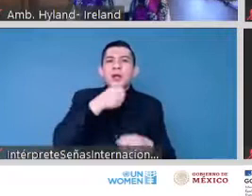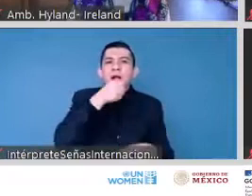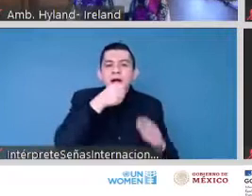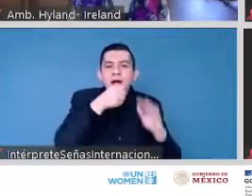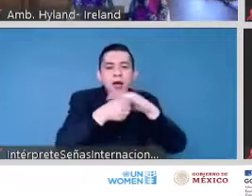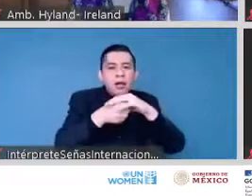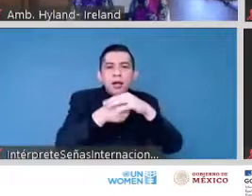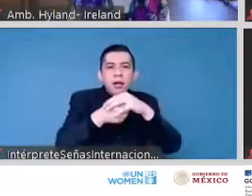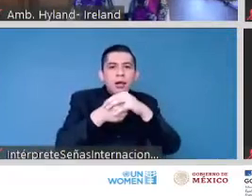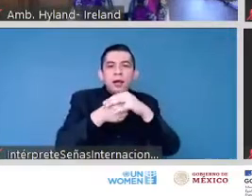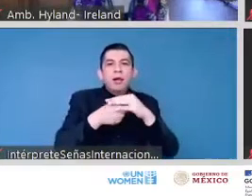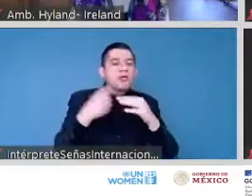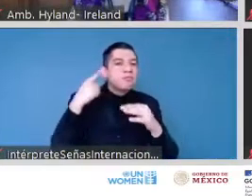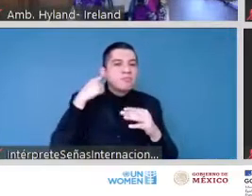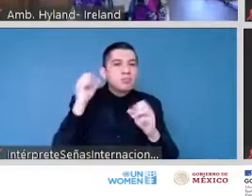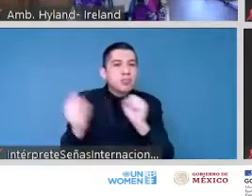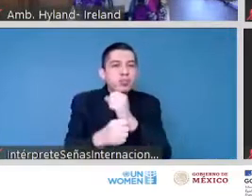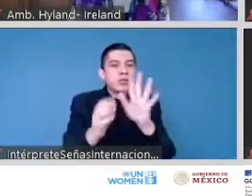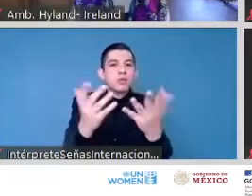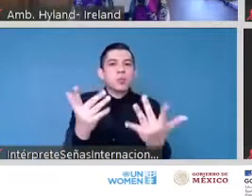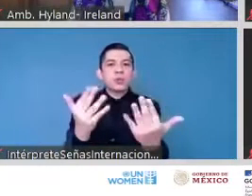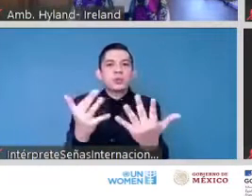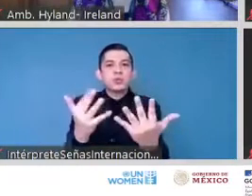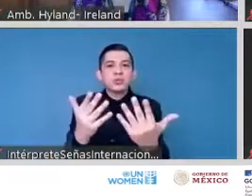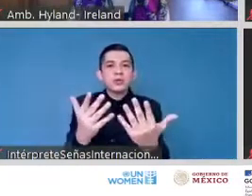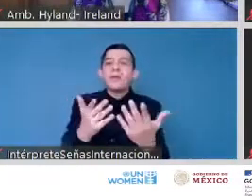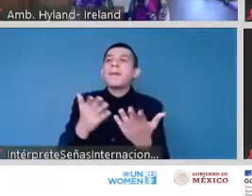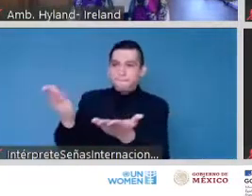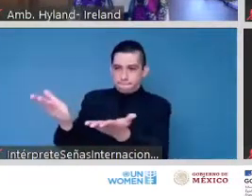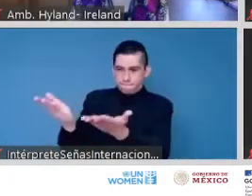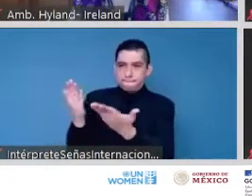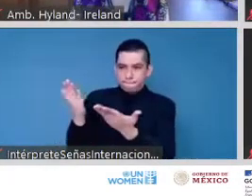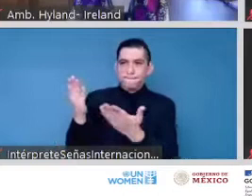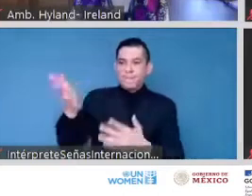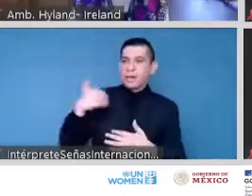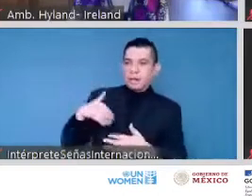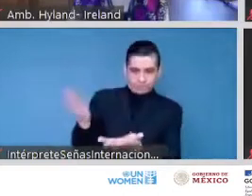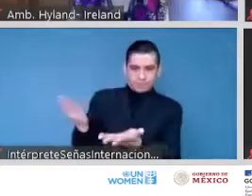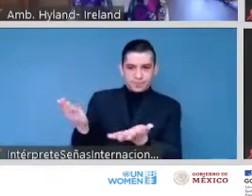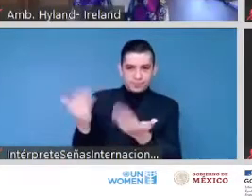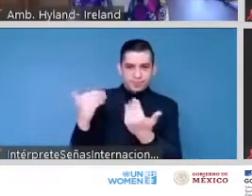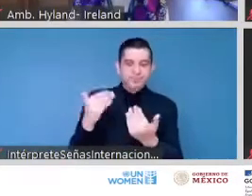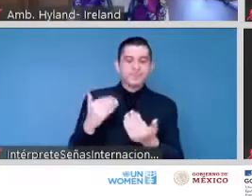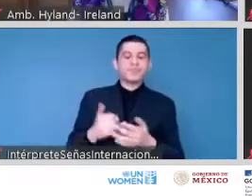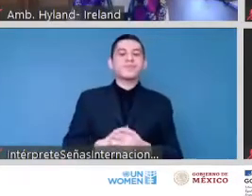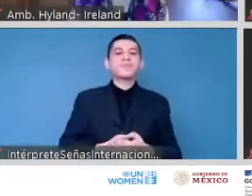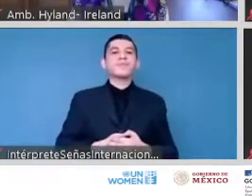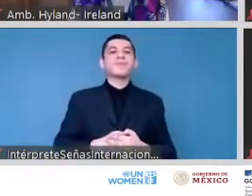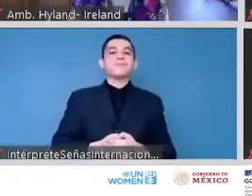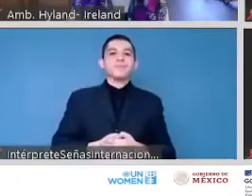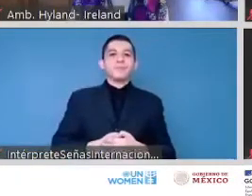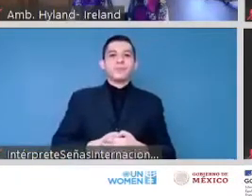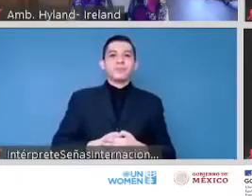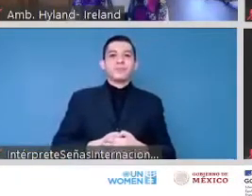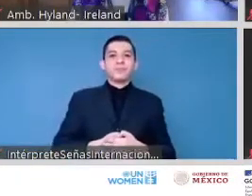So having numerous partners can make more challenging. And I'm going to end here so that we can carry on. Es